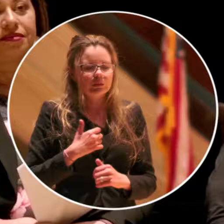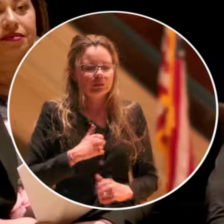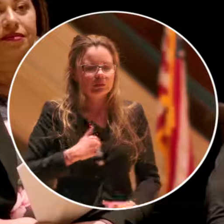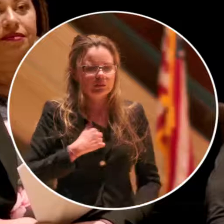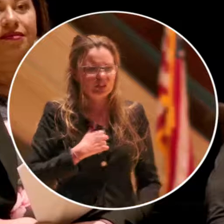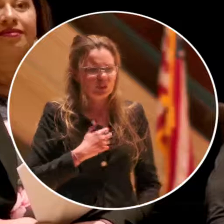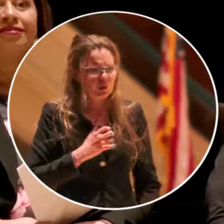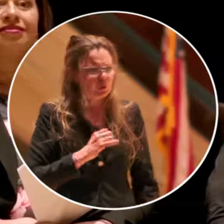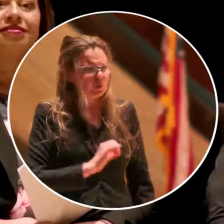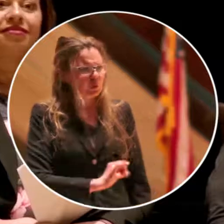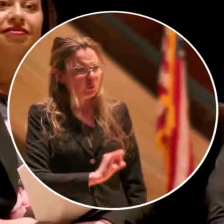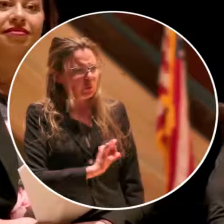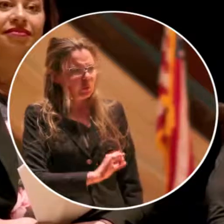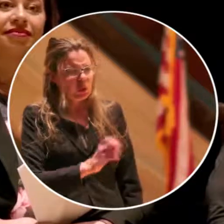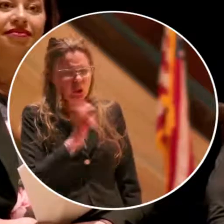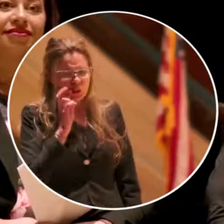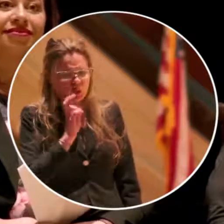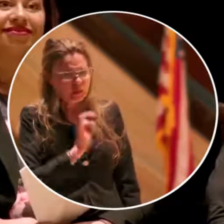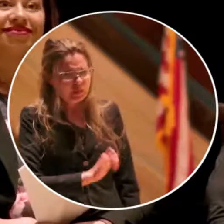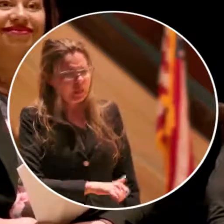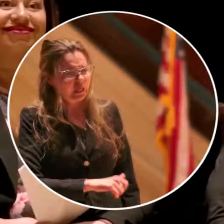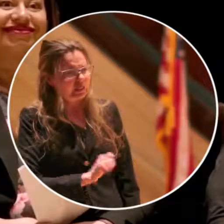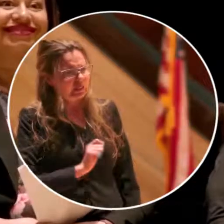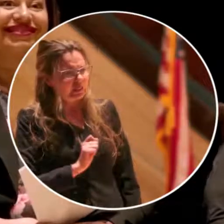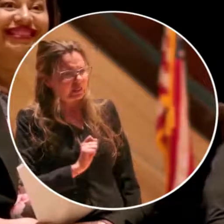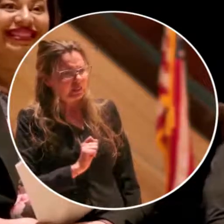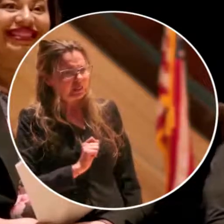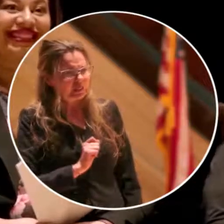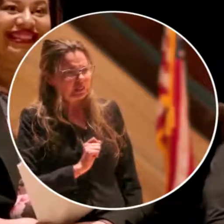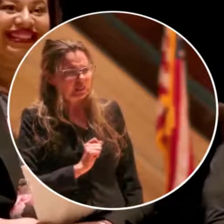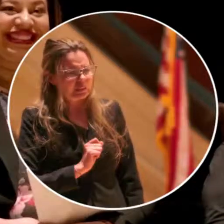could say. "Look at that."